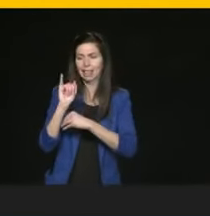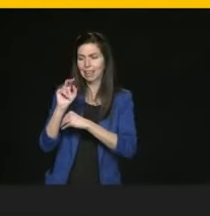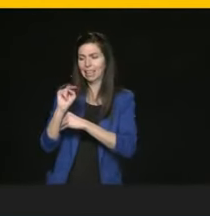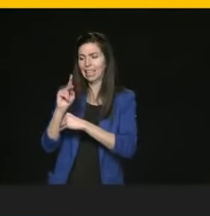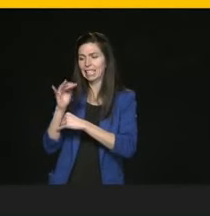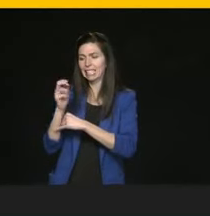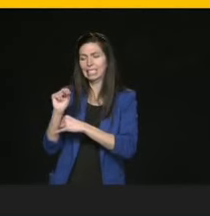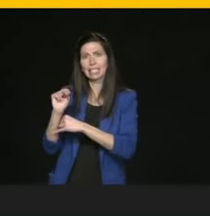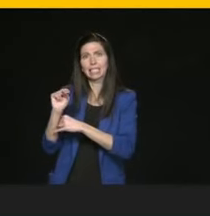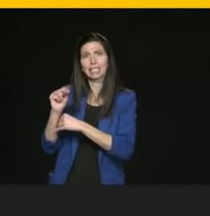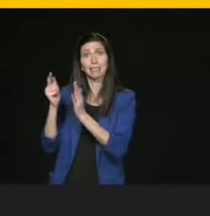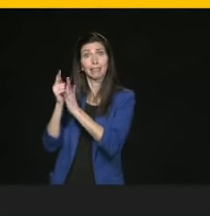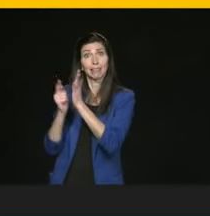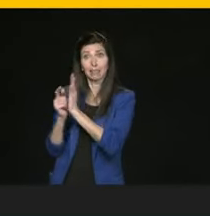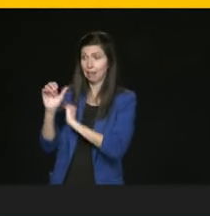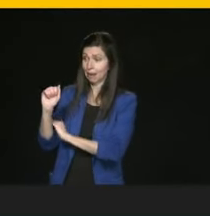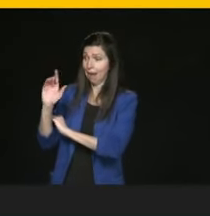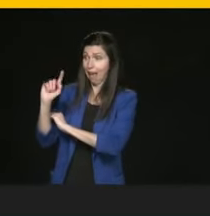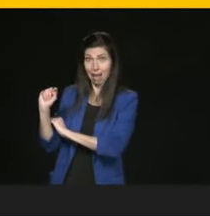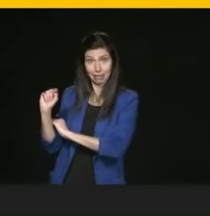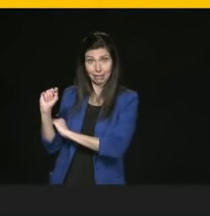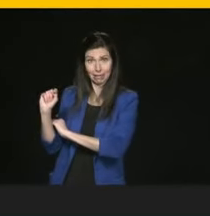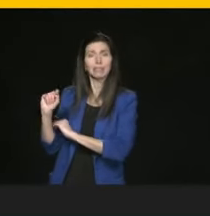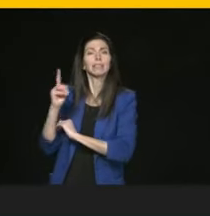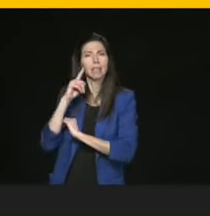want to assume the power, and the uncertainty